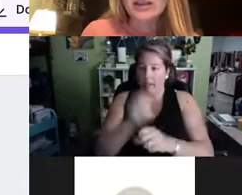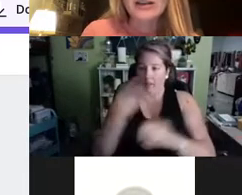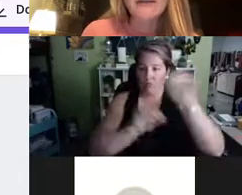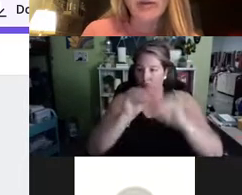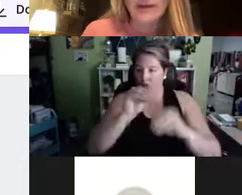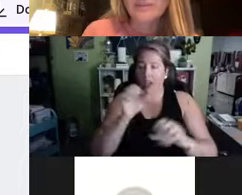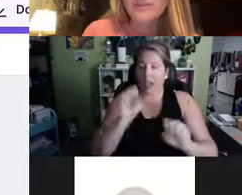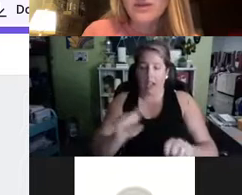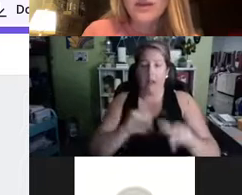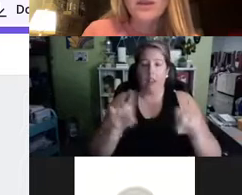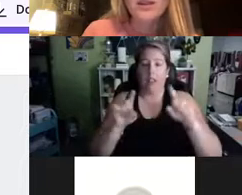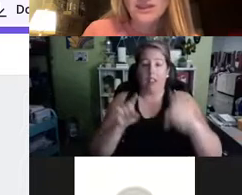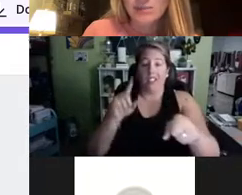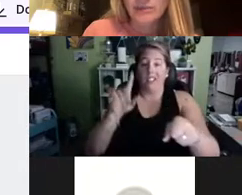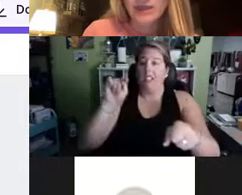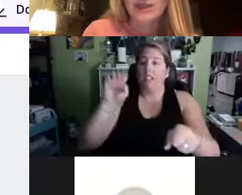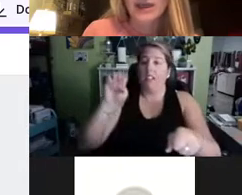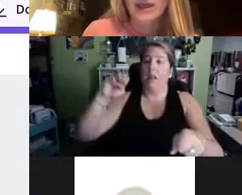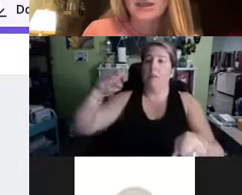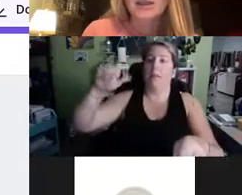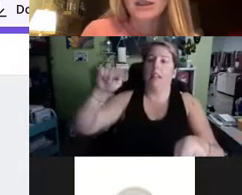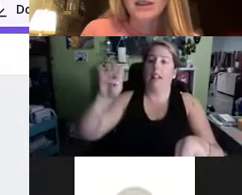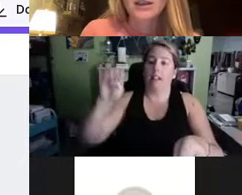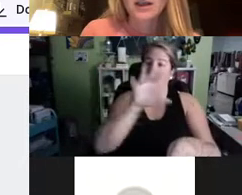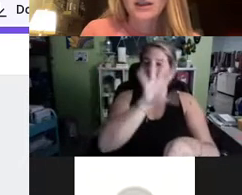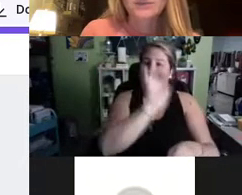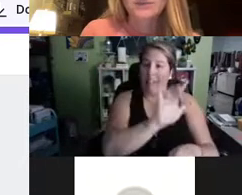is literally from the template that